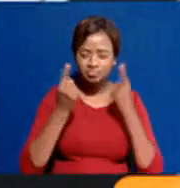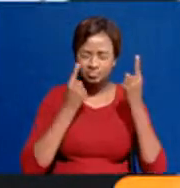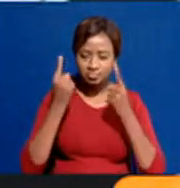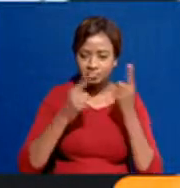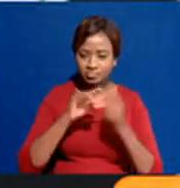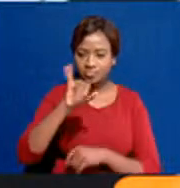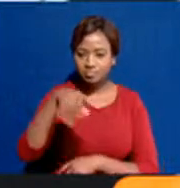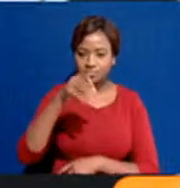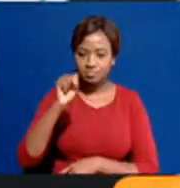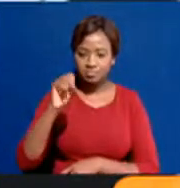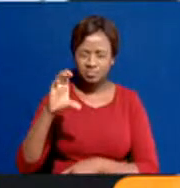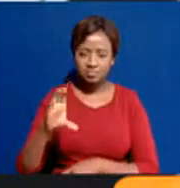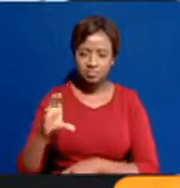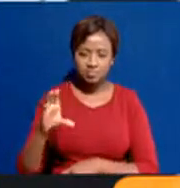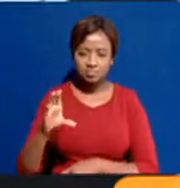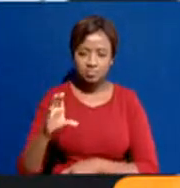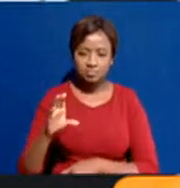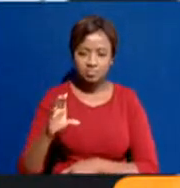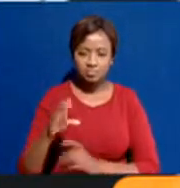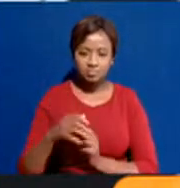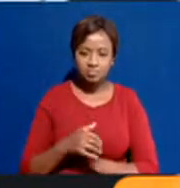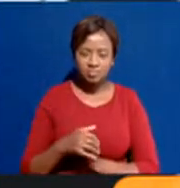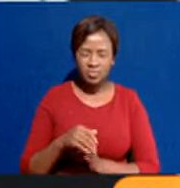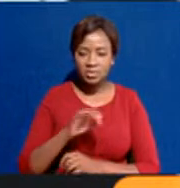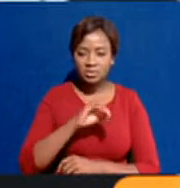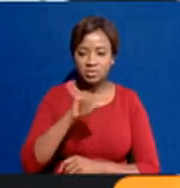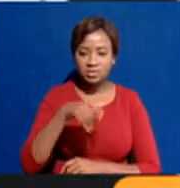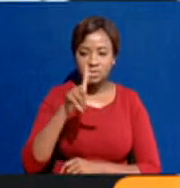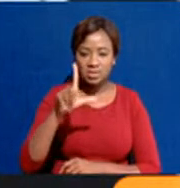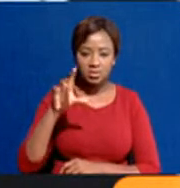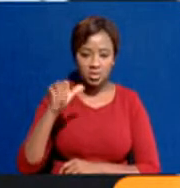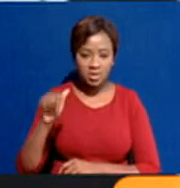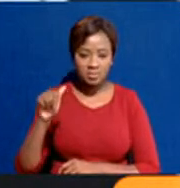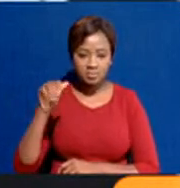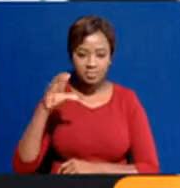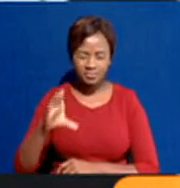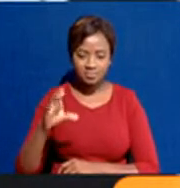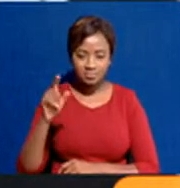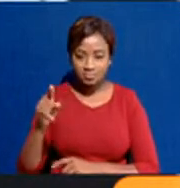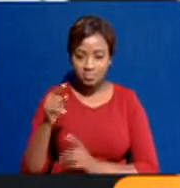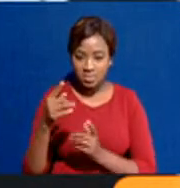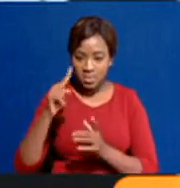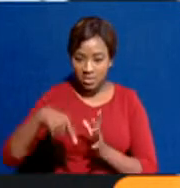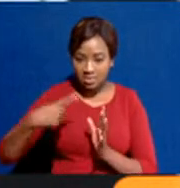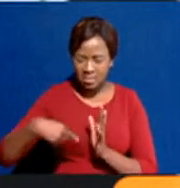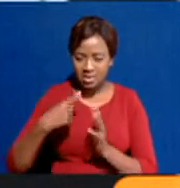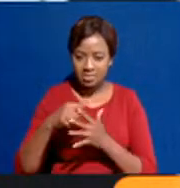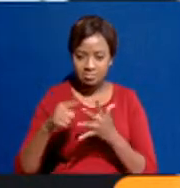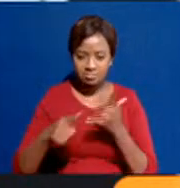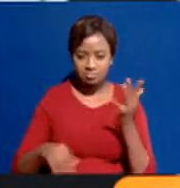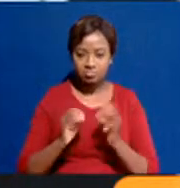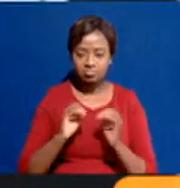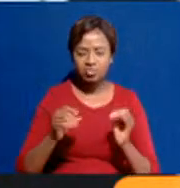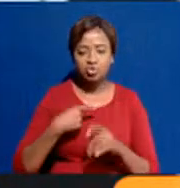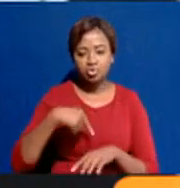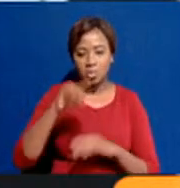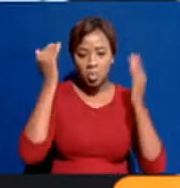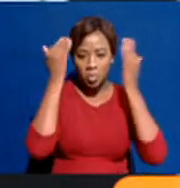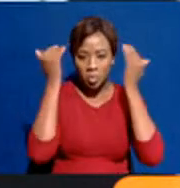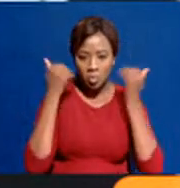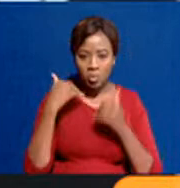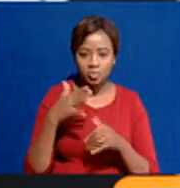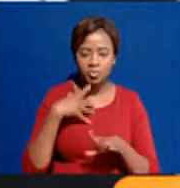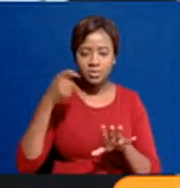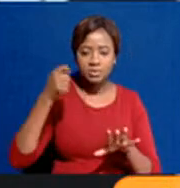Legal Affairs, and Human Rights. That has been filed as an urgent petition, so they want a